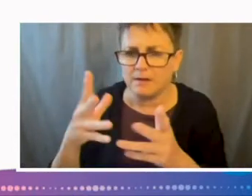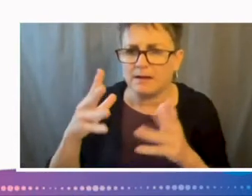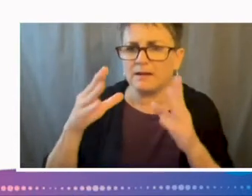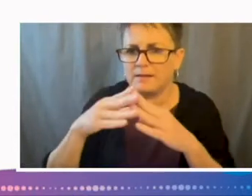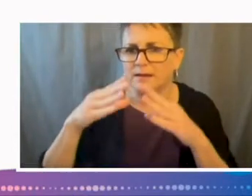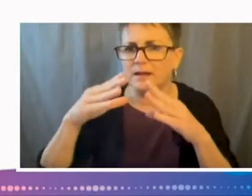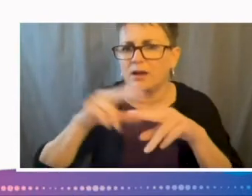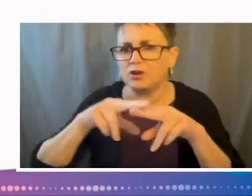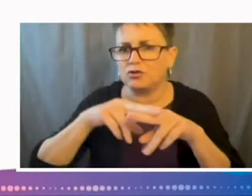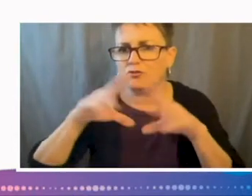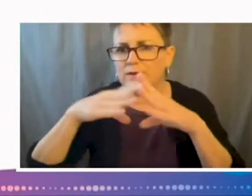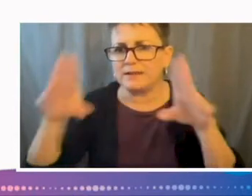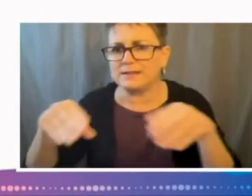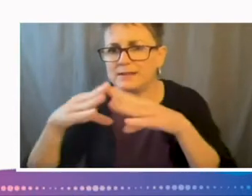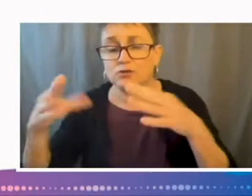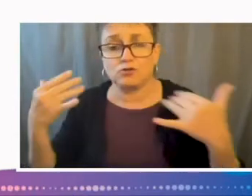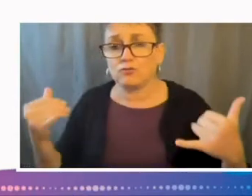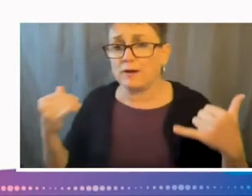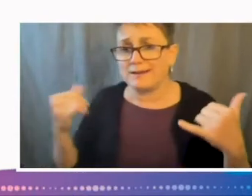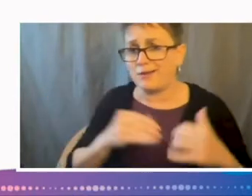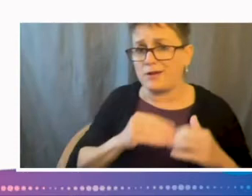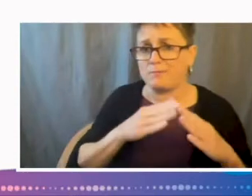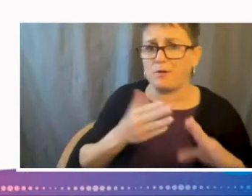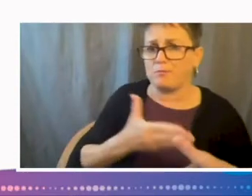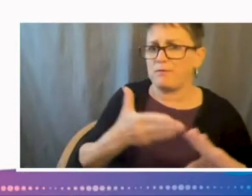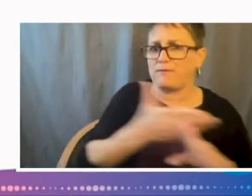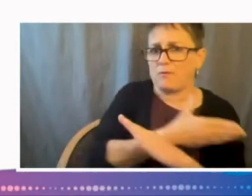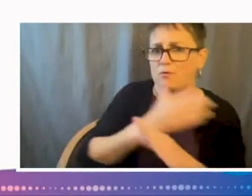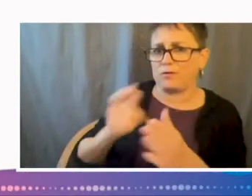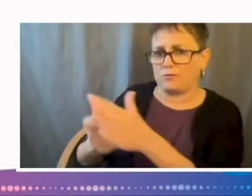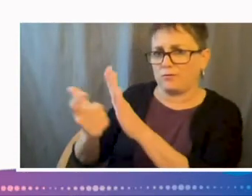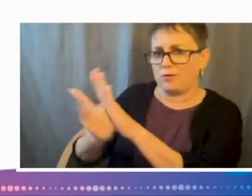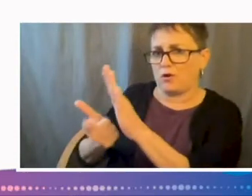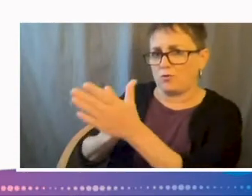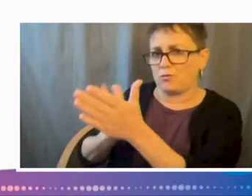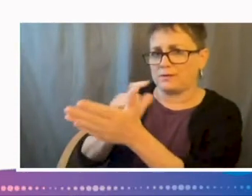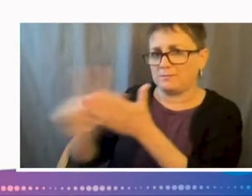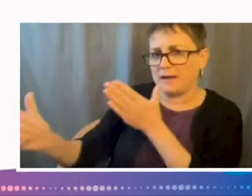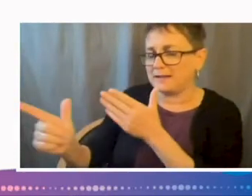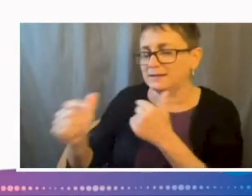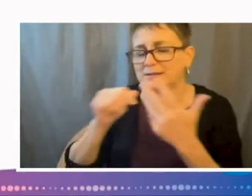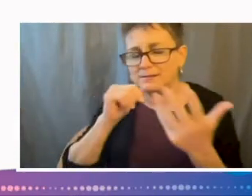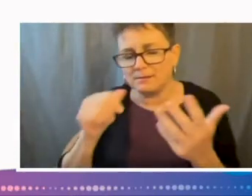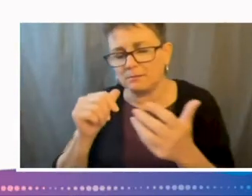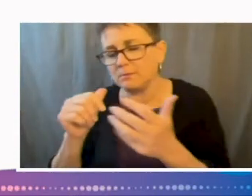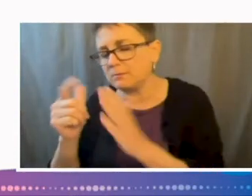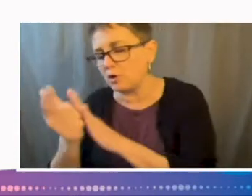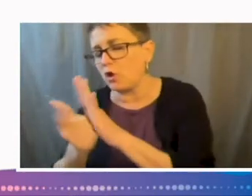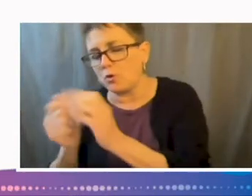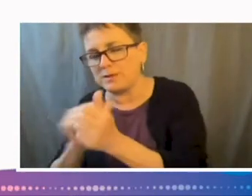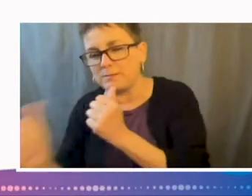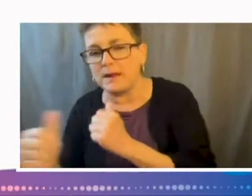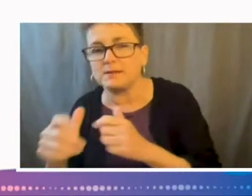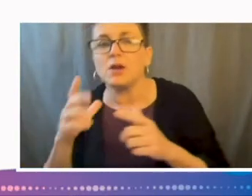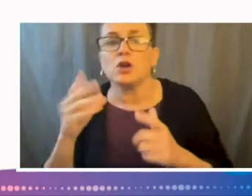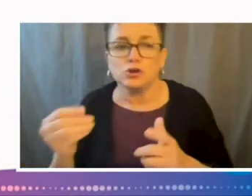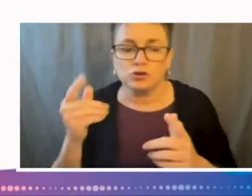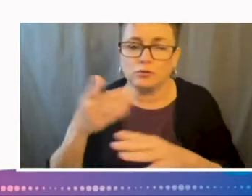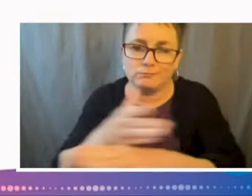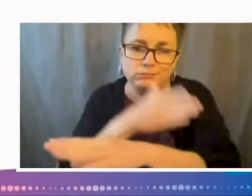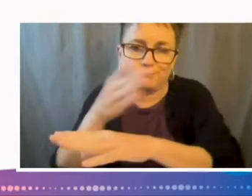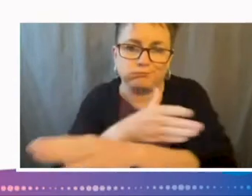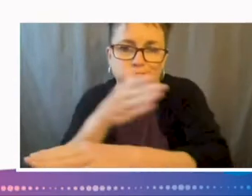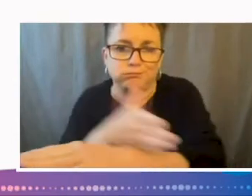currently non-accessible. A recent effort includes the new Lyndhurst station, which is under construction. That did start as a concept in the planning